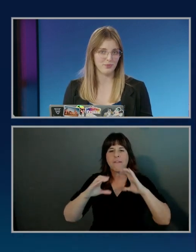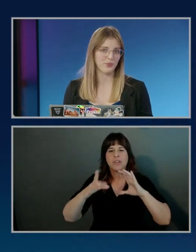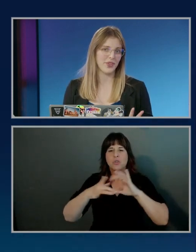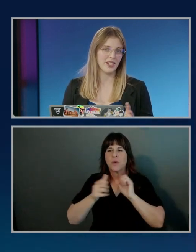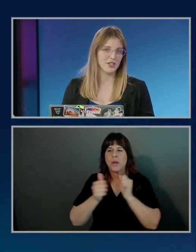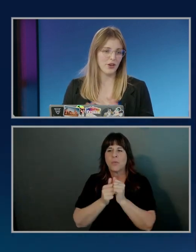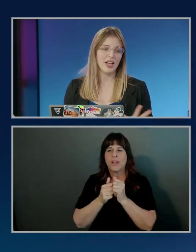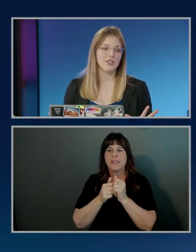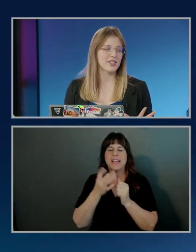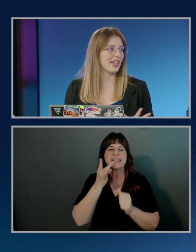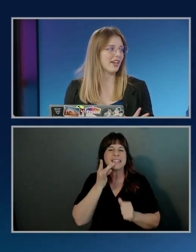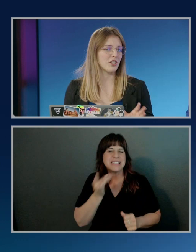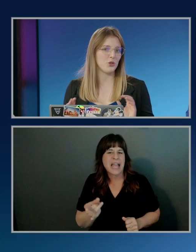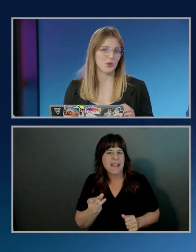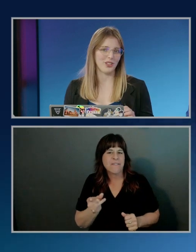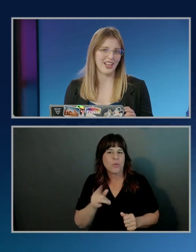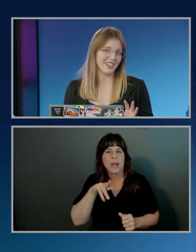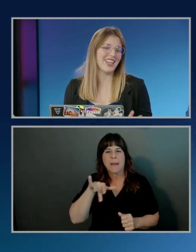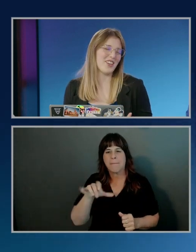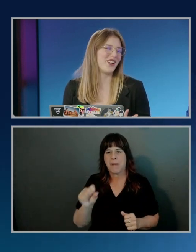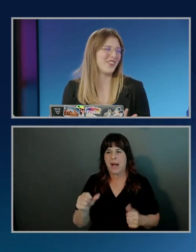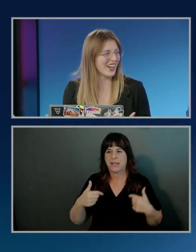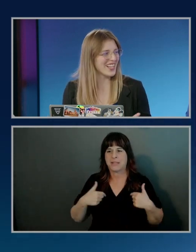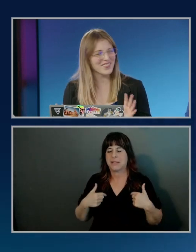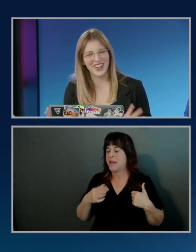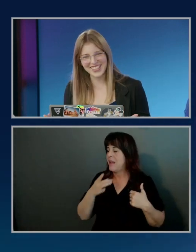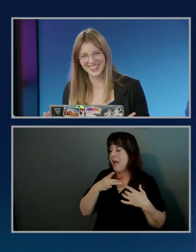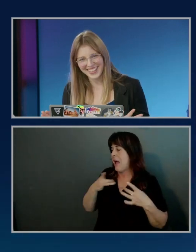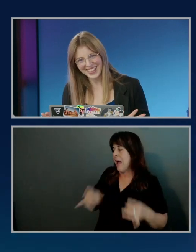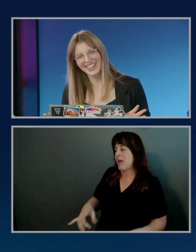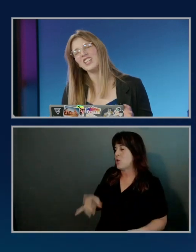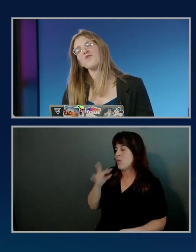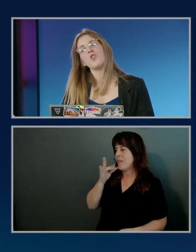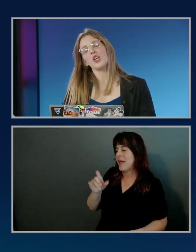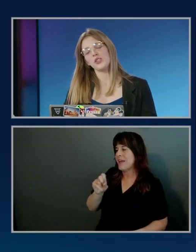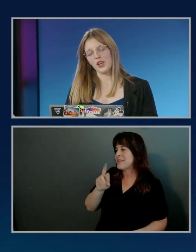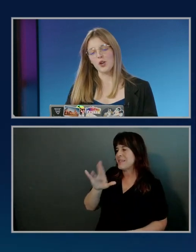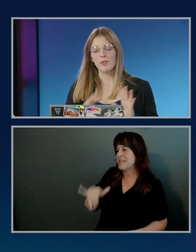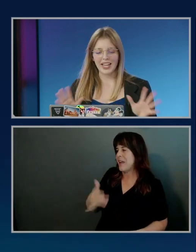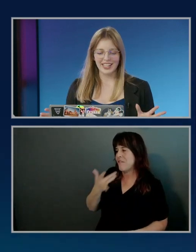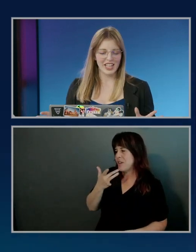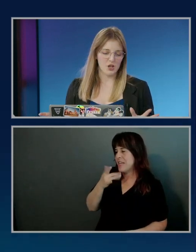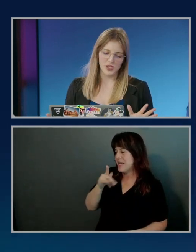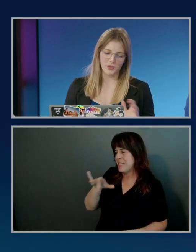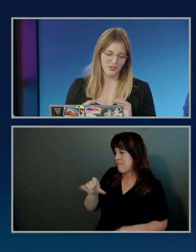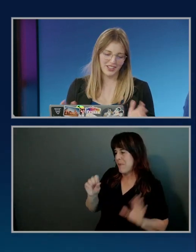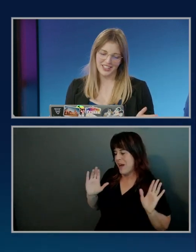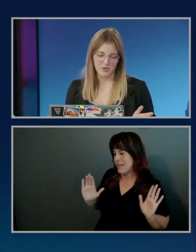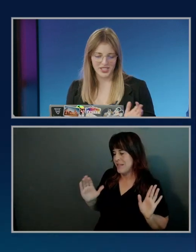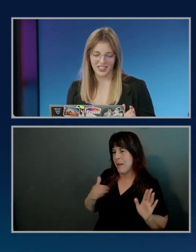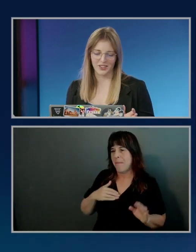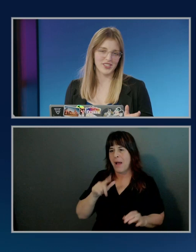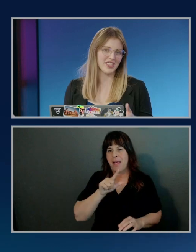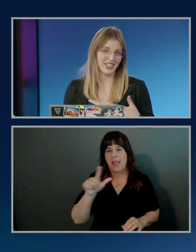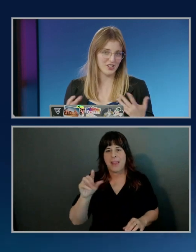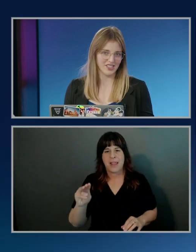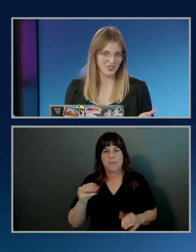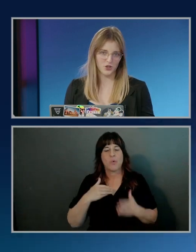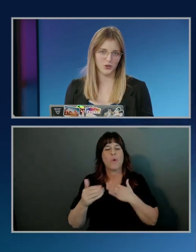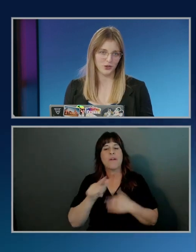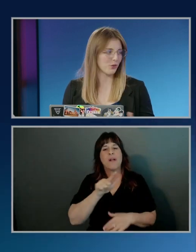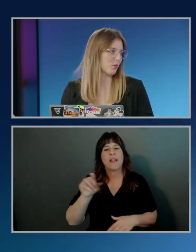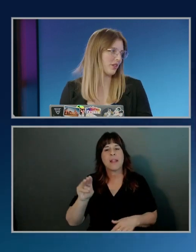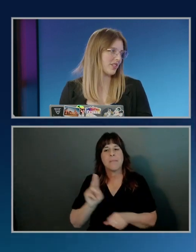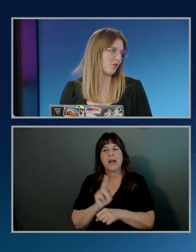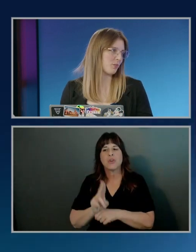pies. Okay. So I have to say I do not like savory pies Okay. personally. So my LLMs, whatever LLMs I use, they just